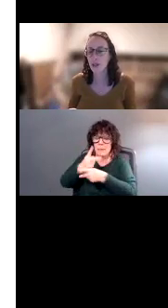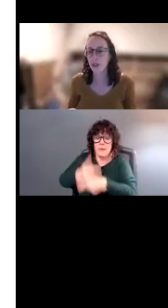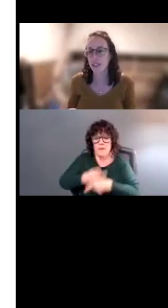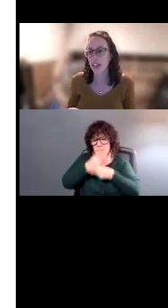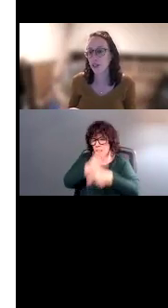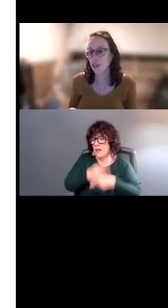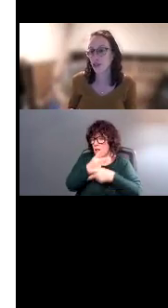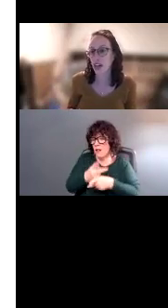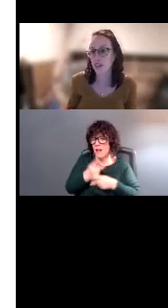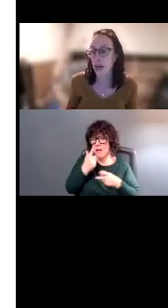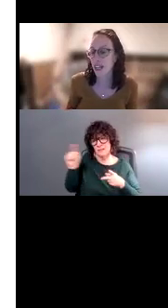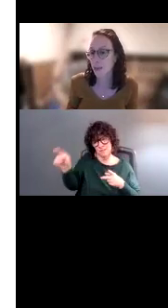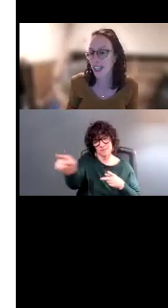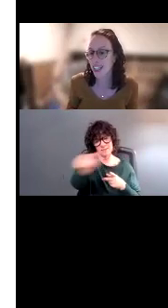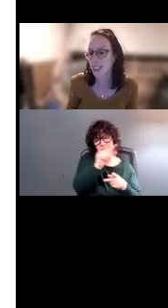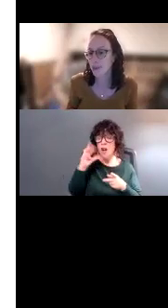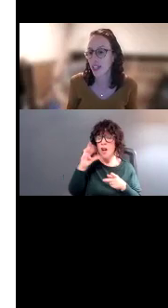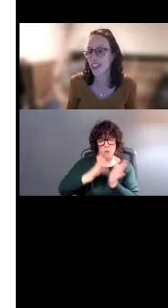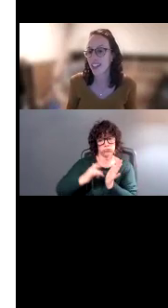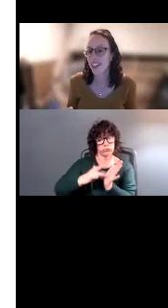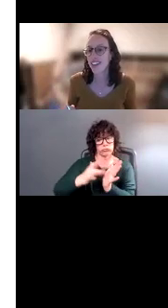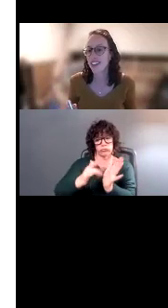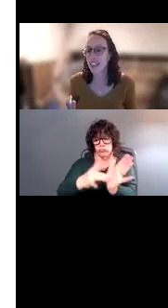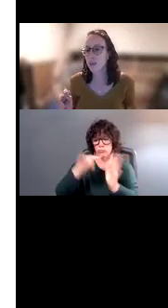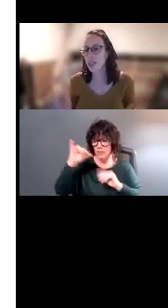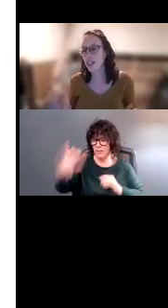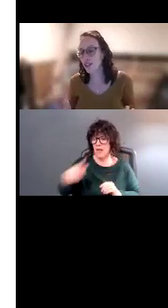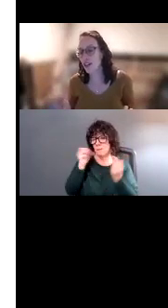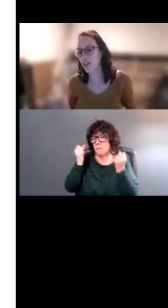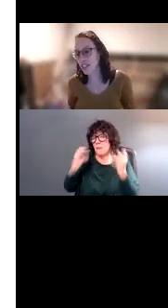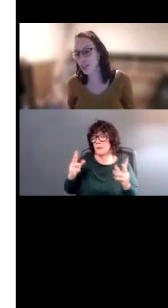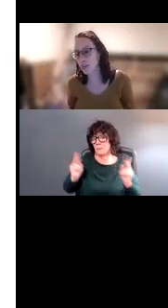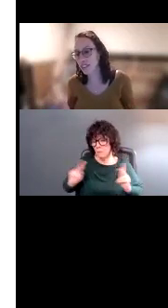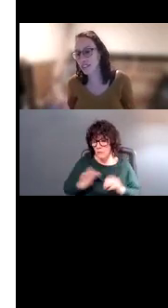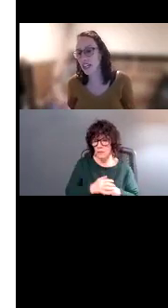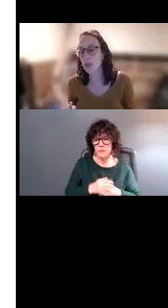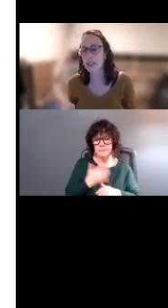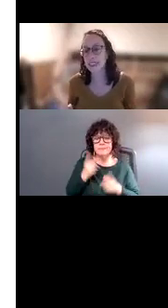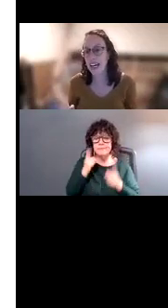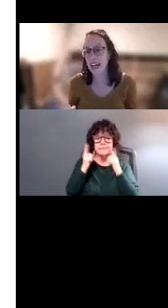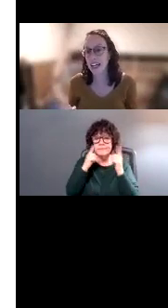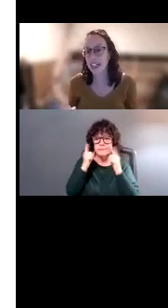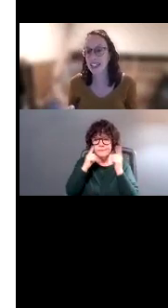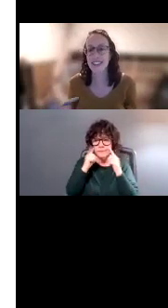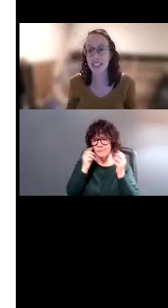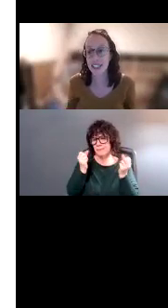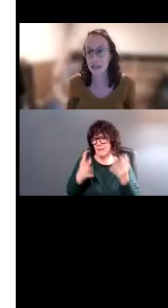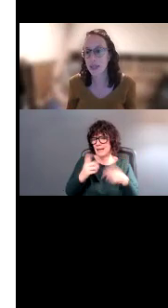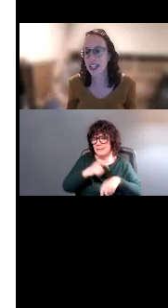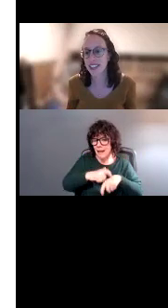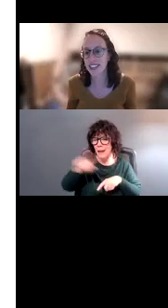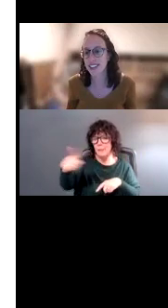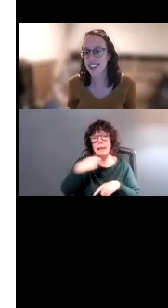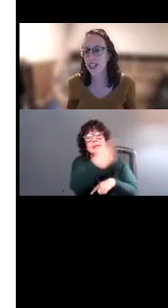where, they'll tell you to drive by a place, but last minute they're not available to take you inside, and it's